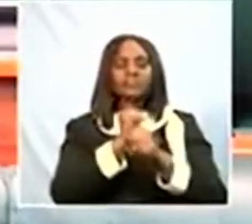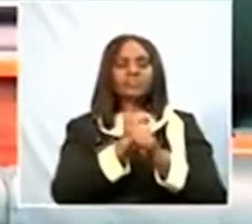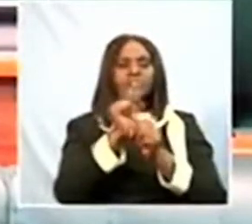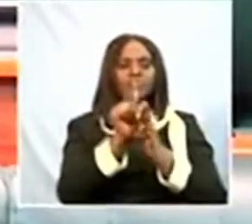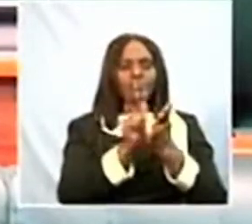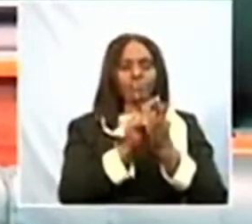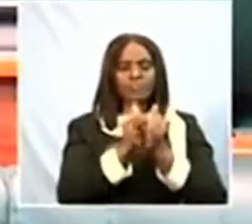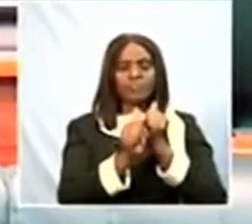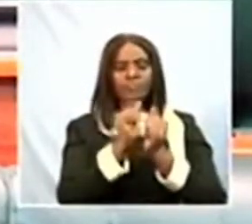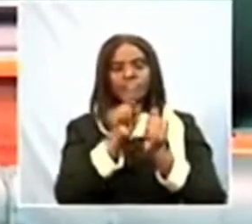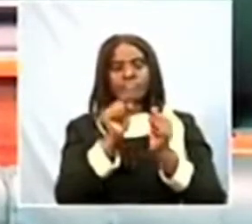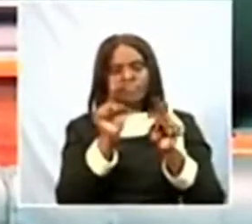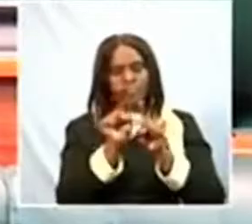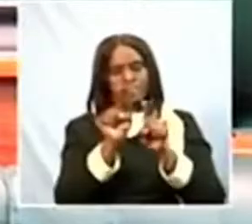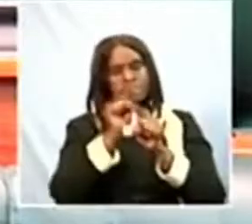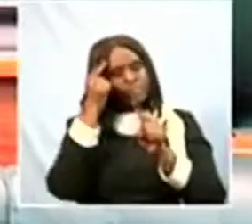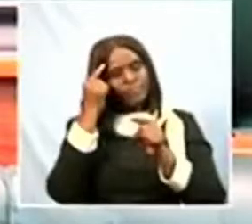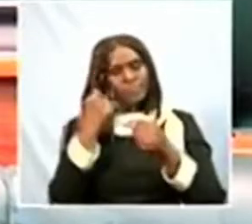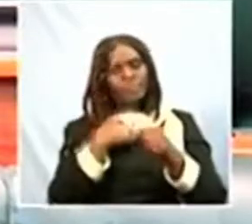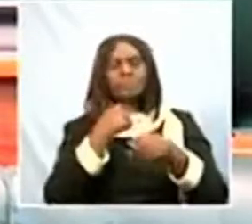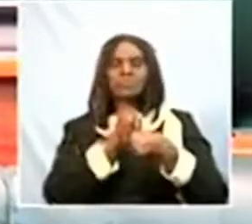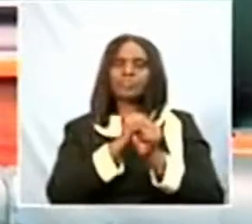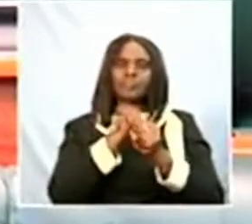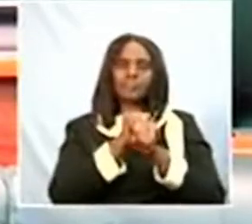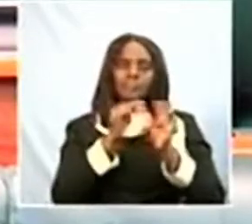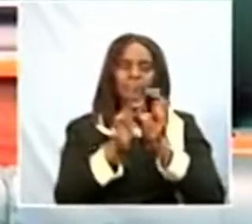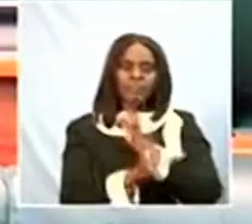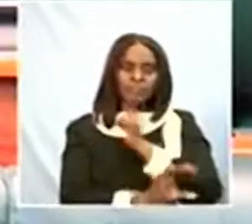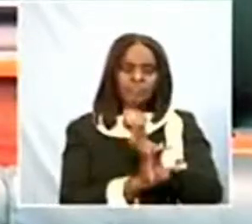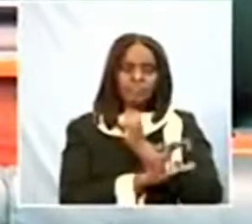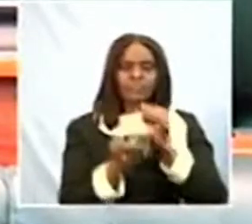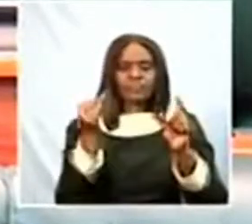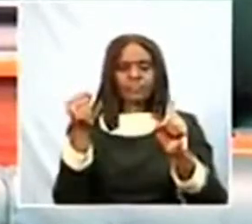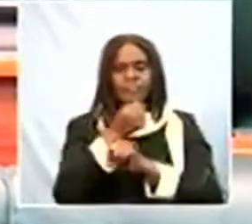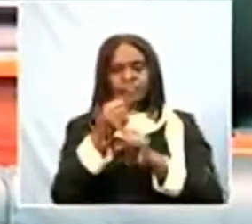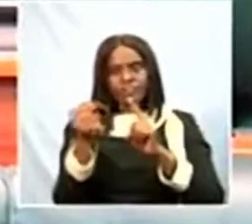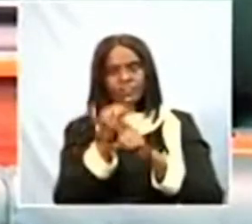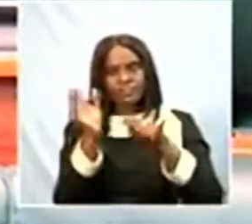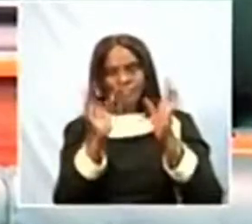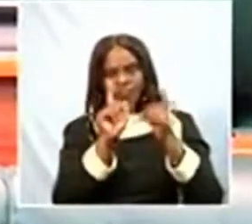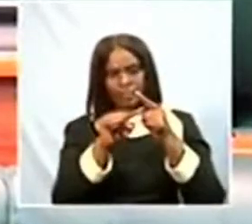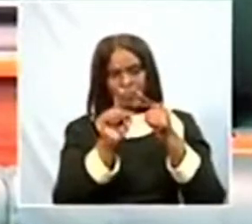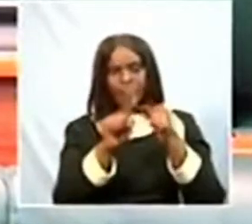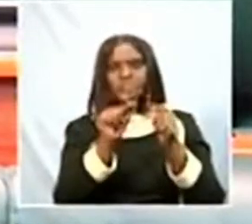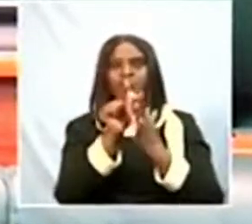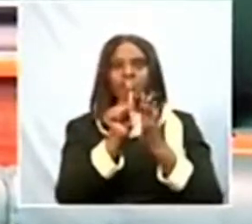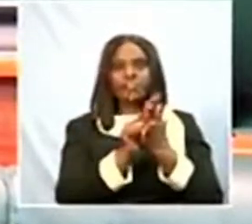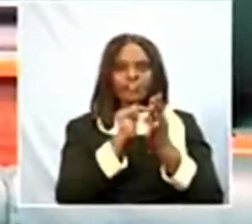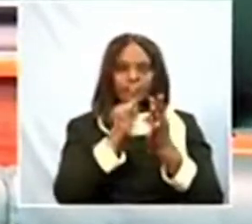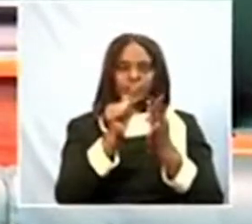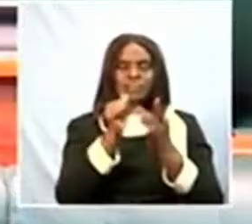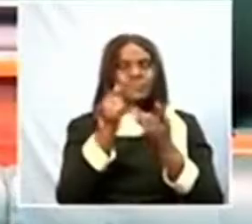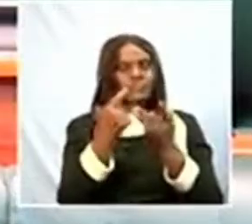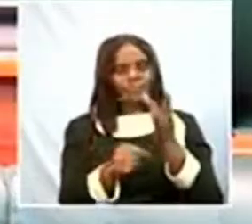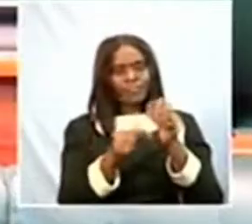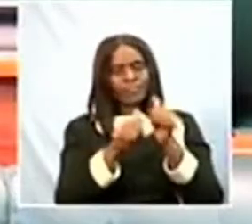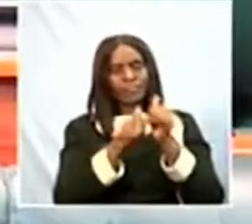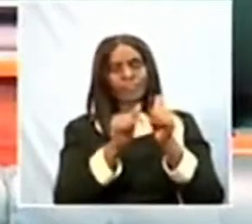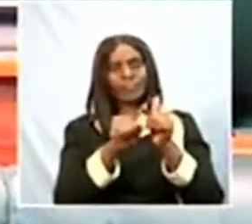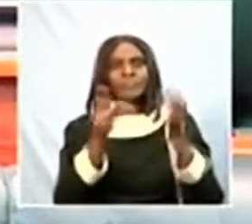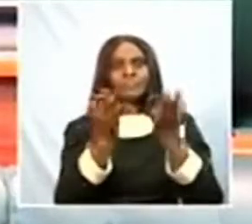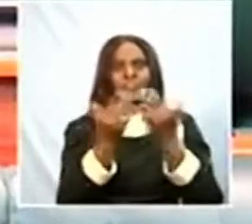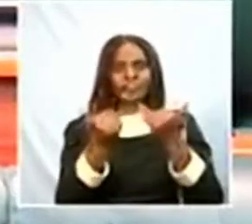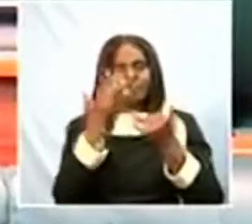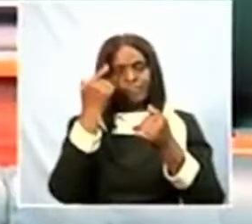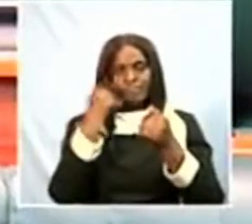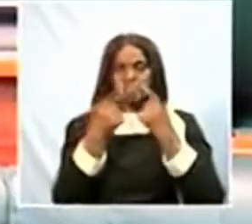being made. The government has made a lot of laws in our country to fight climate change, but these laws are not being enforced. Why do I